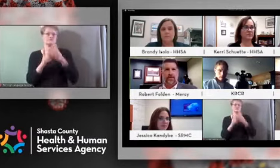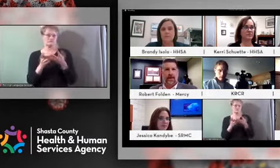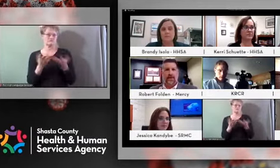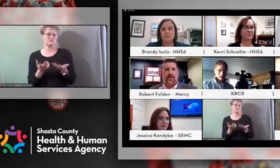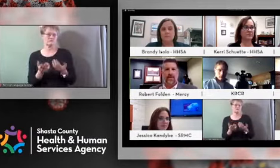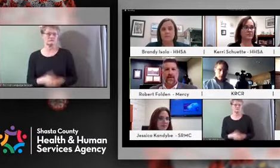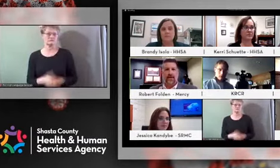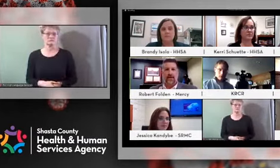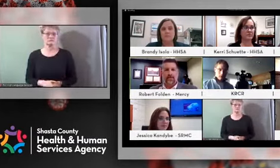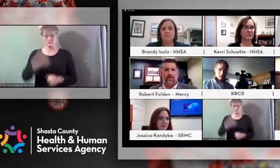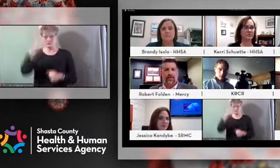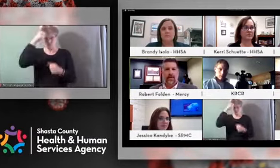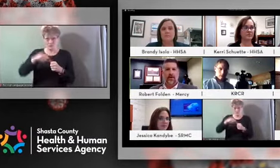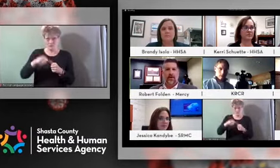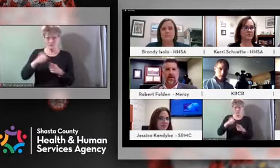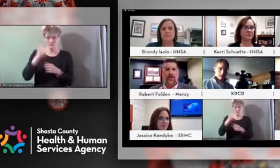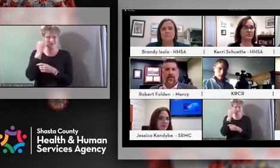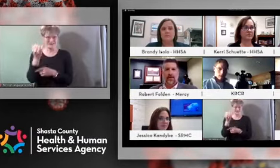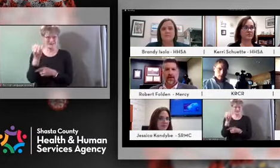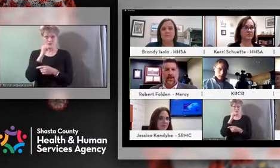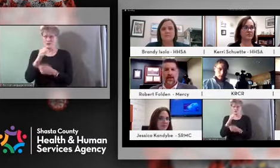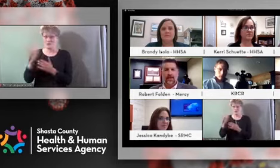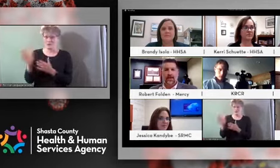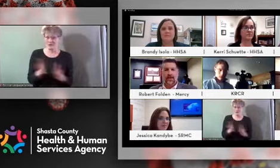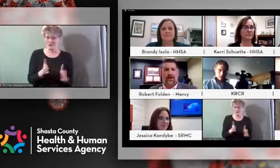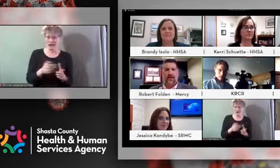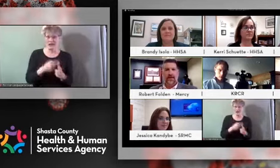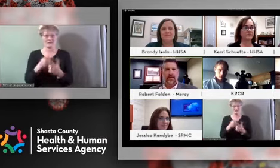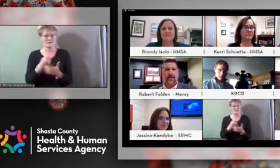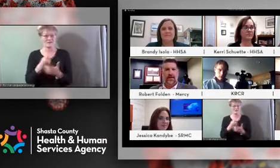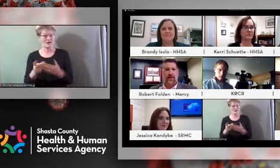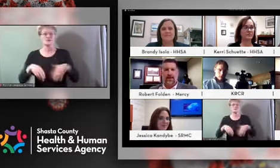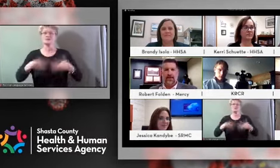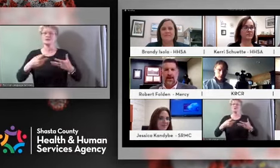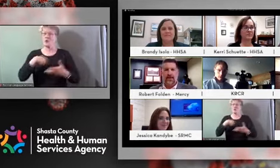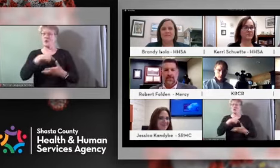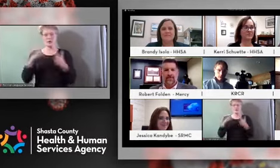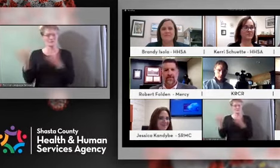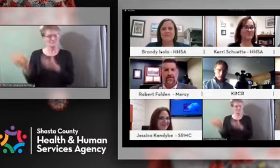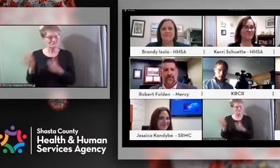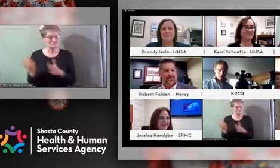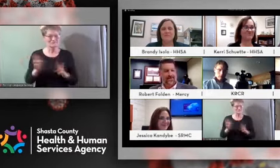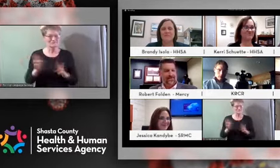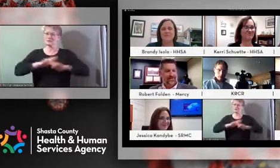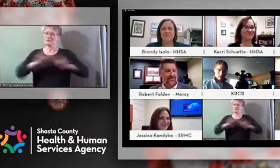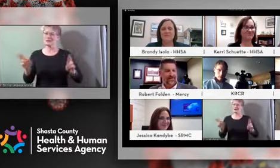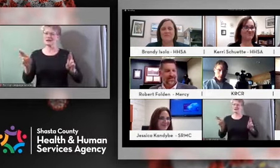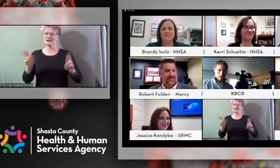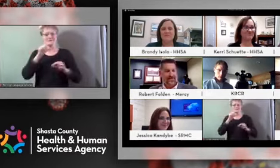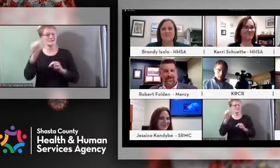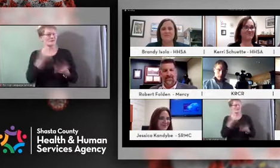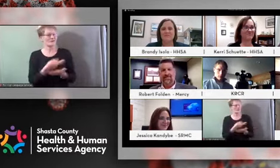plan is planning to fail, and we are not going to fail as a team here in Shasta County.